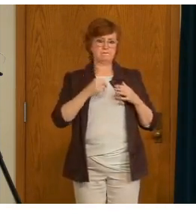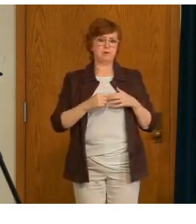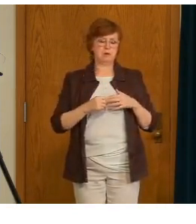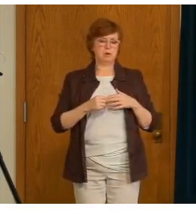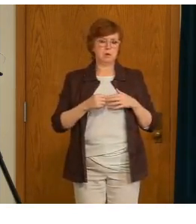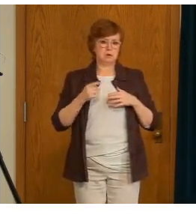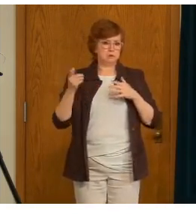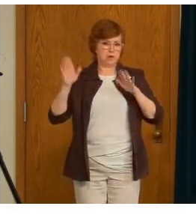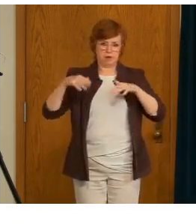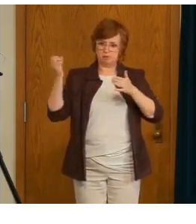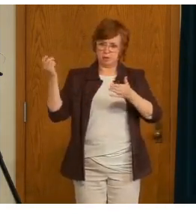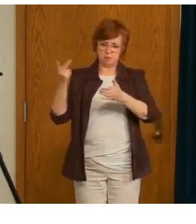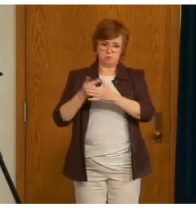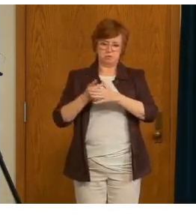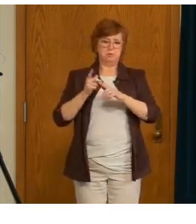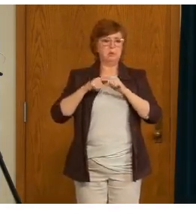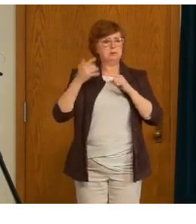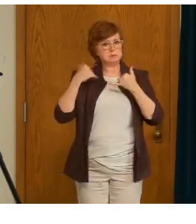that,